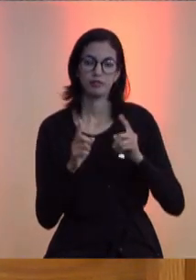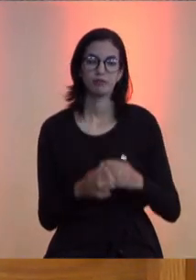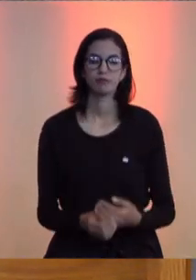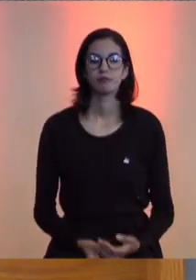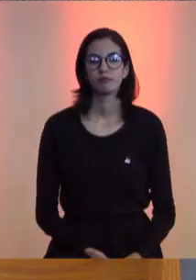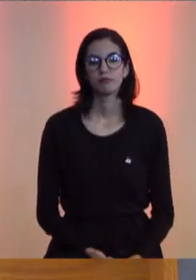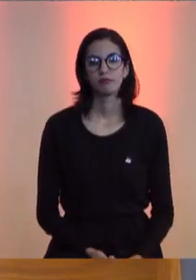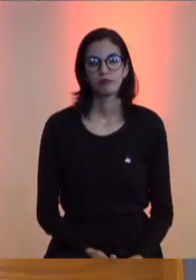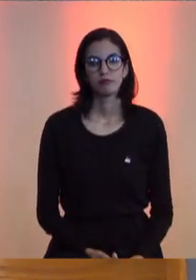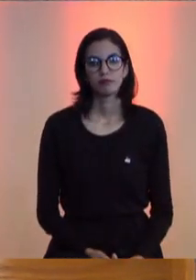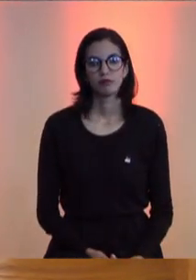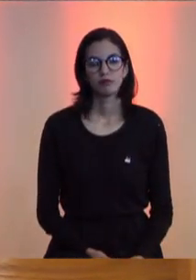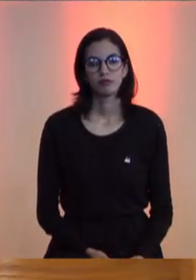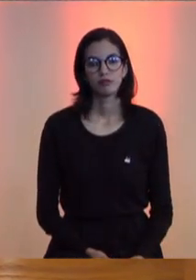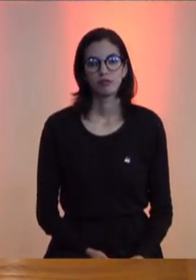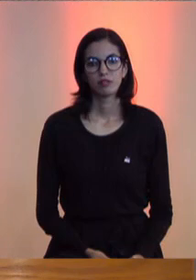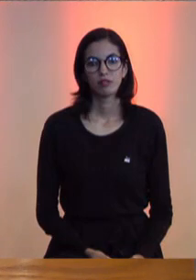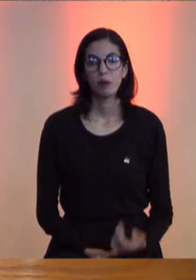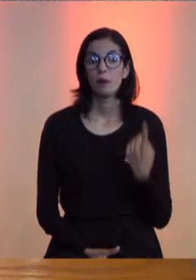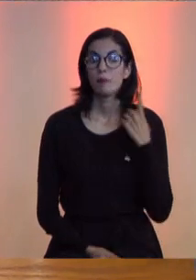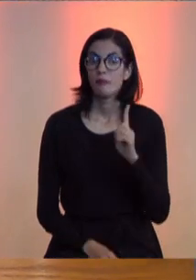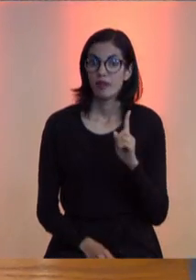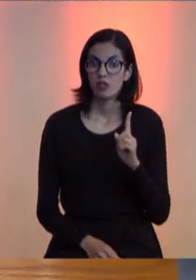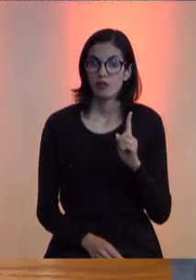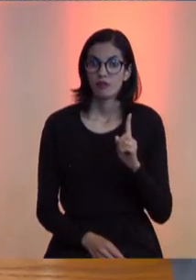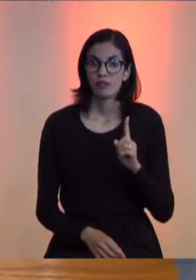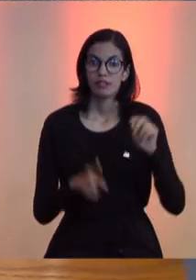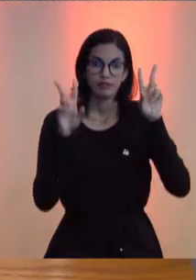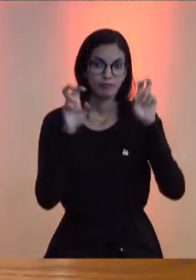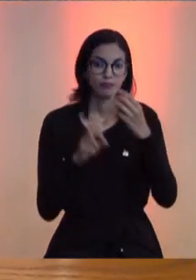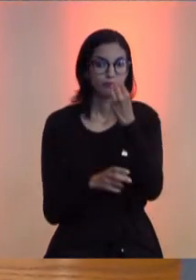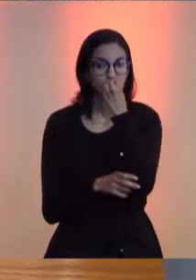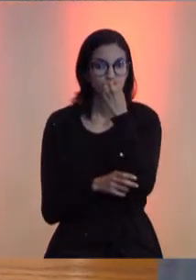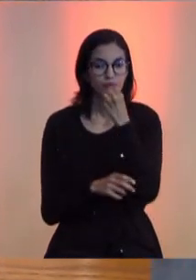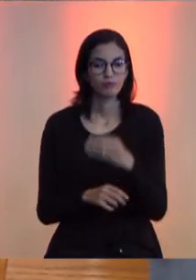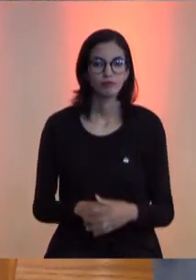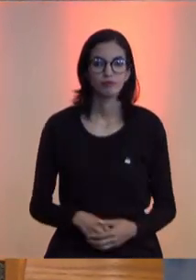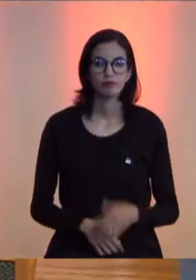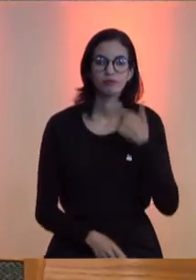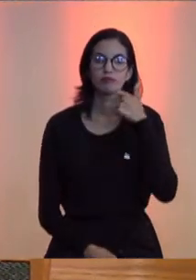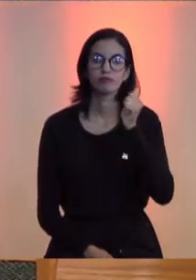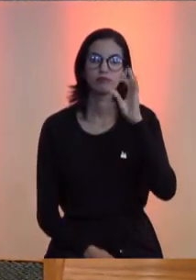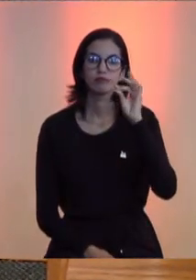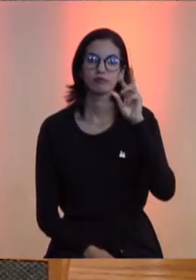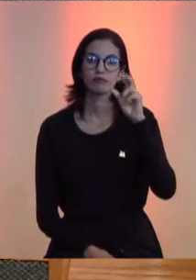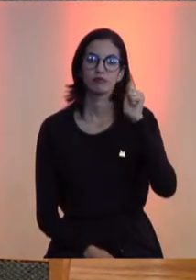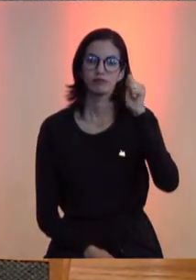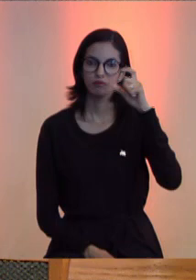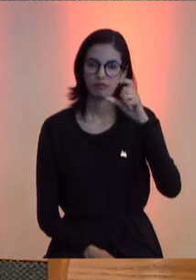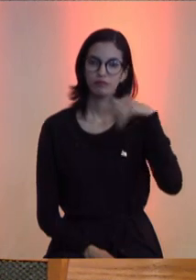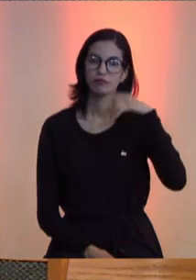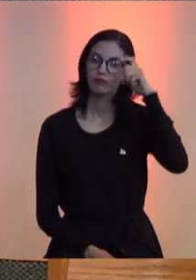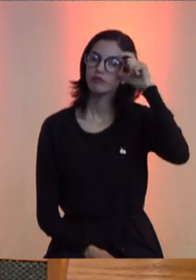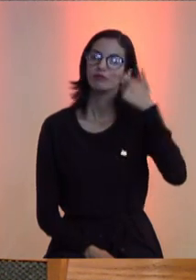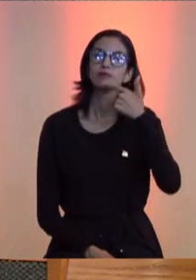it came to appetite, pero cuando llegó el punto del apetito, Shadrach, Meshach, and Abednego, y